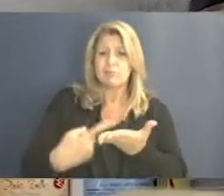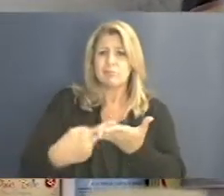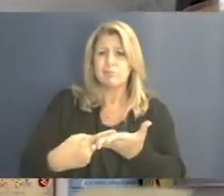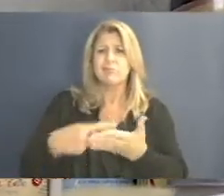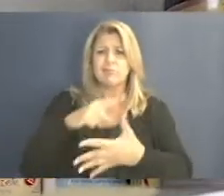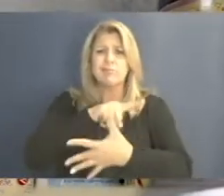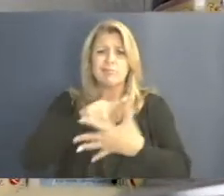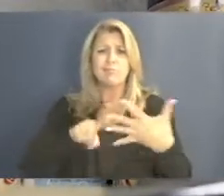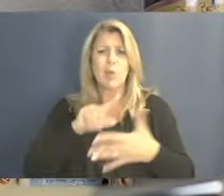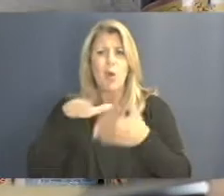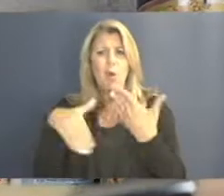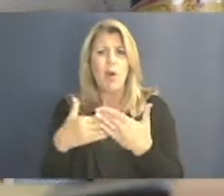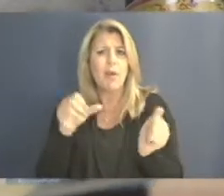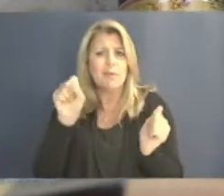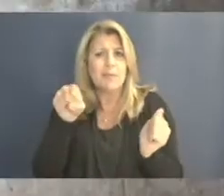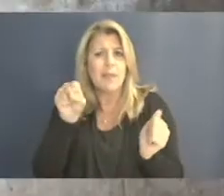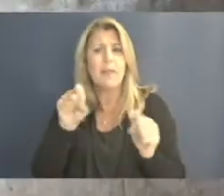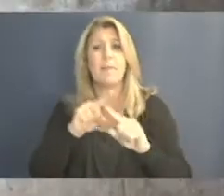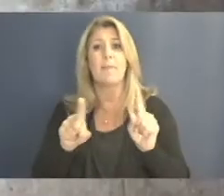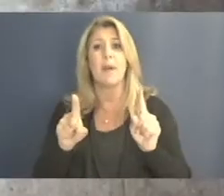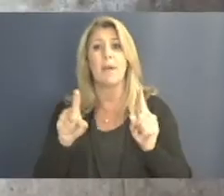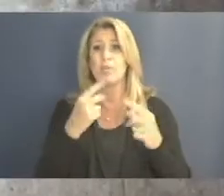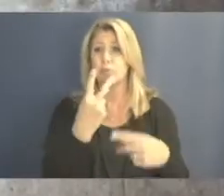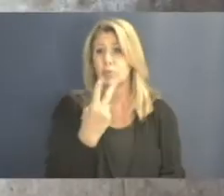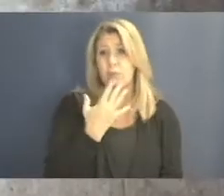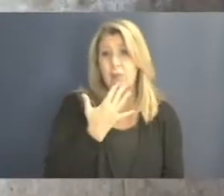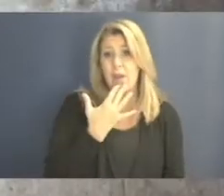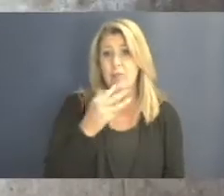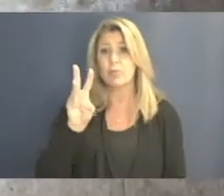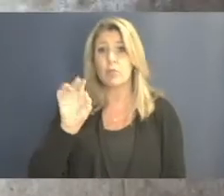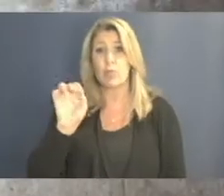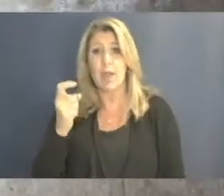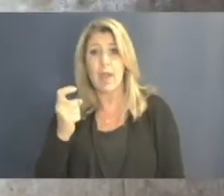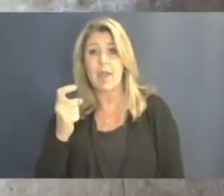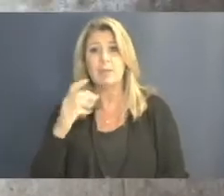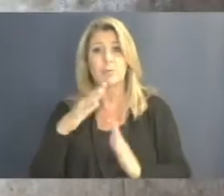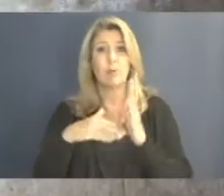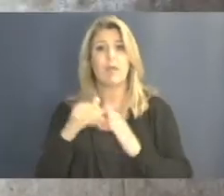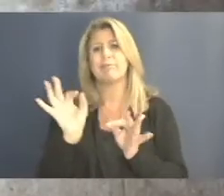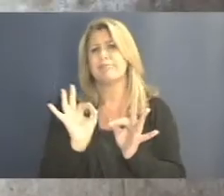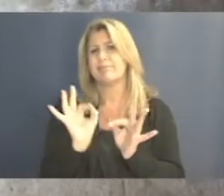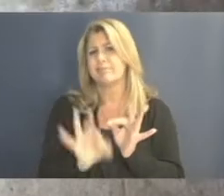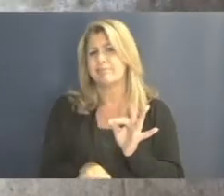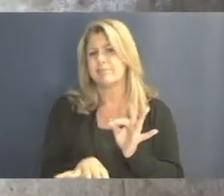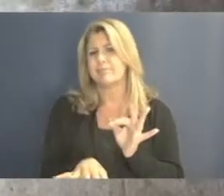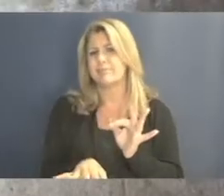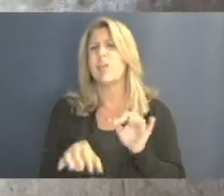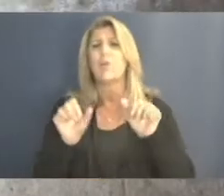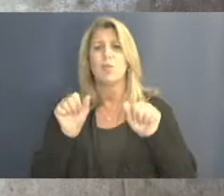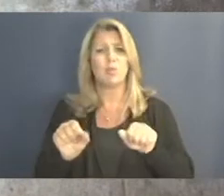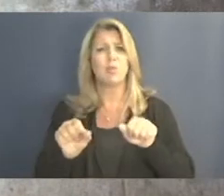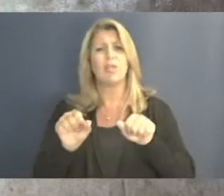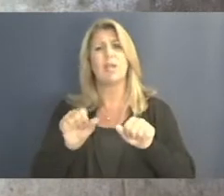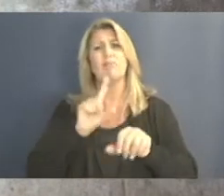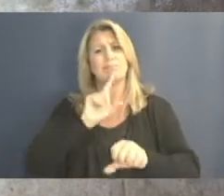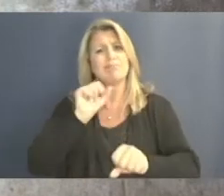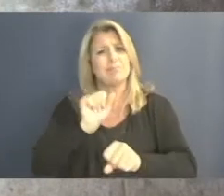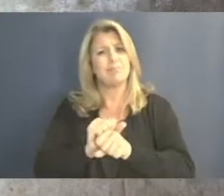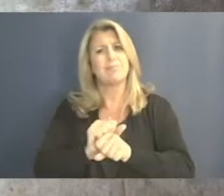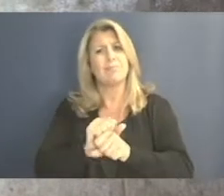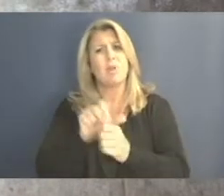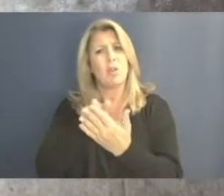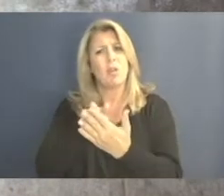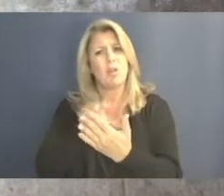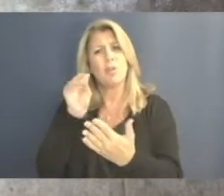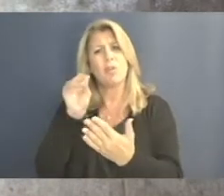we will cover them in this workshop. But with 2 colors, some wax, and a brush, you can